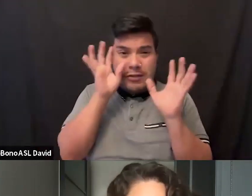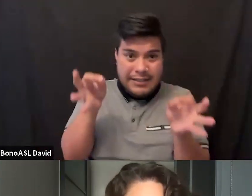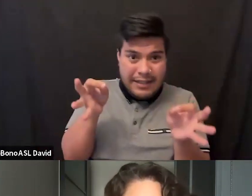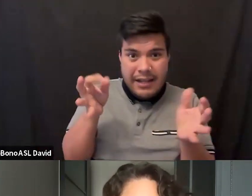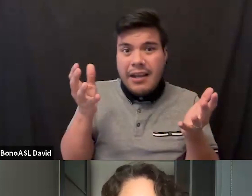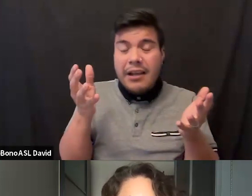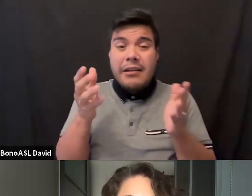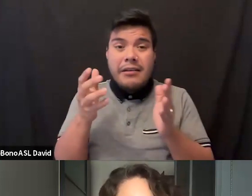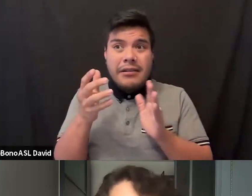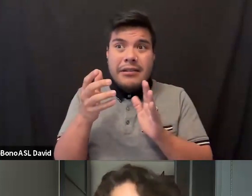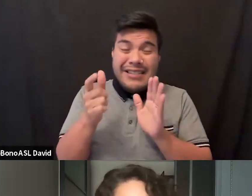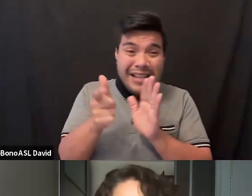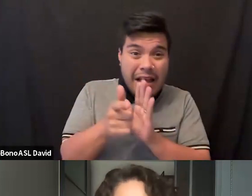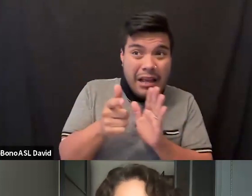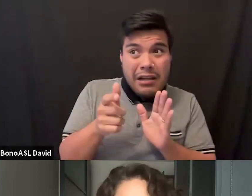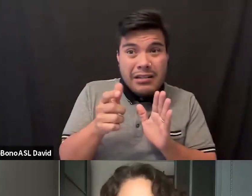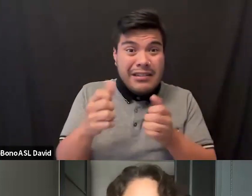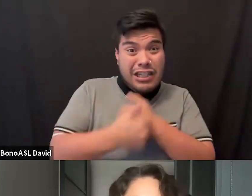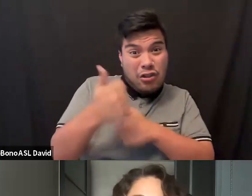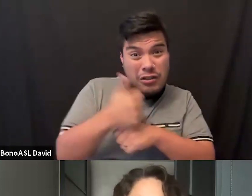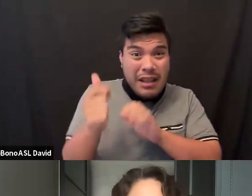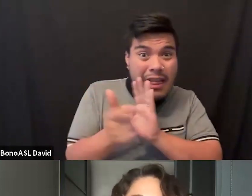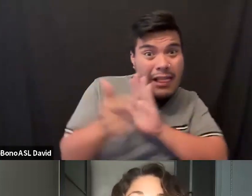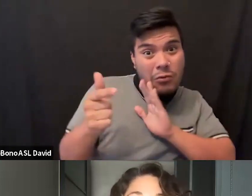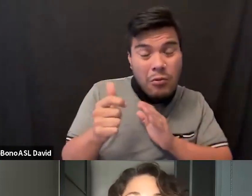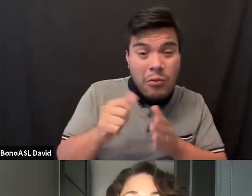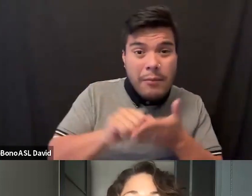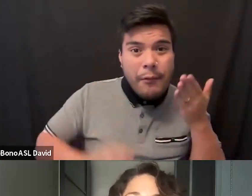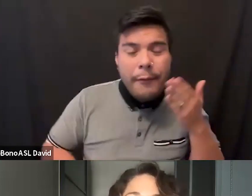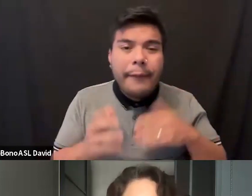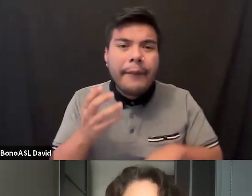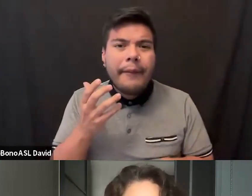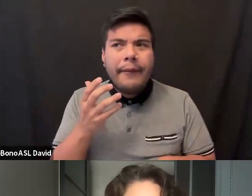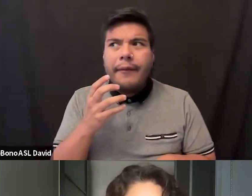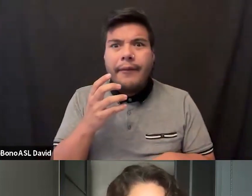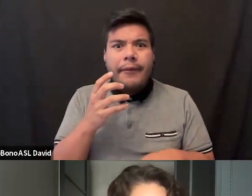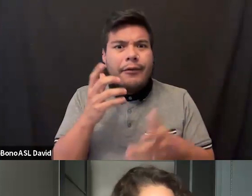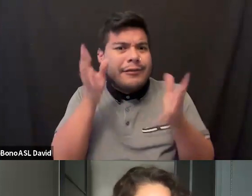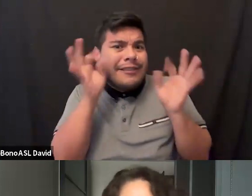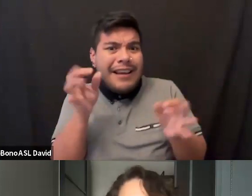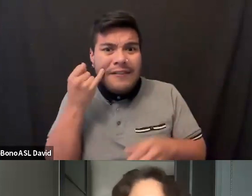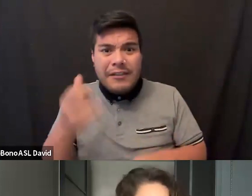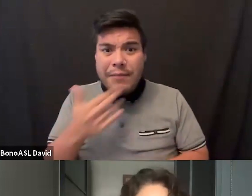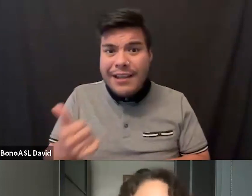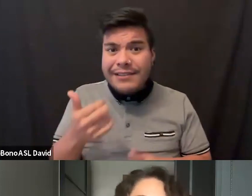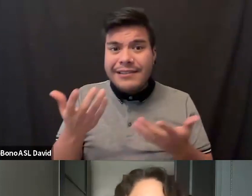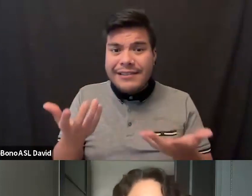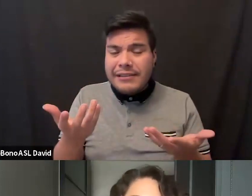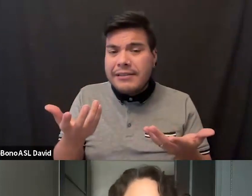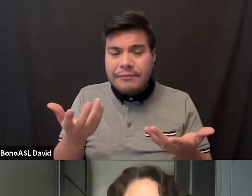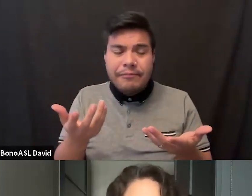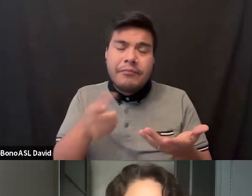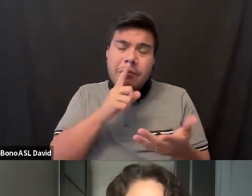and illegal abortion. Or that moment I didn't know that it's also possible to judicialize the decision, but it's like, it's